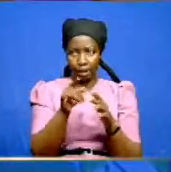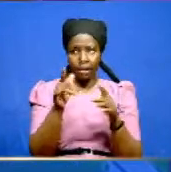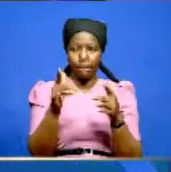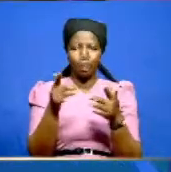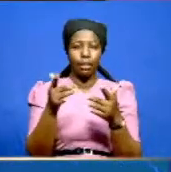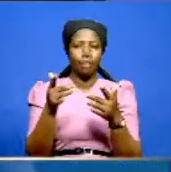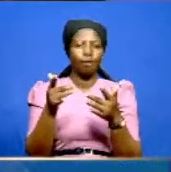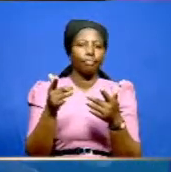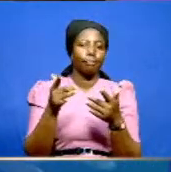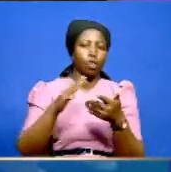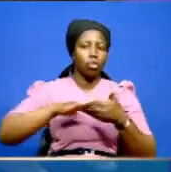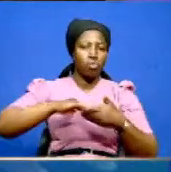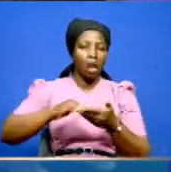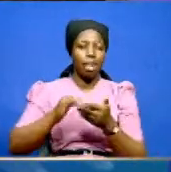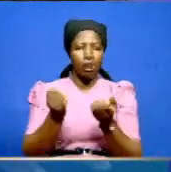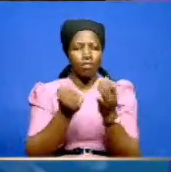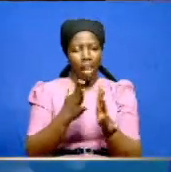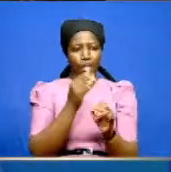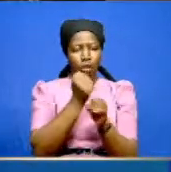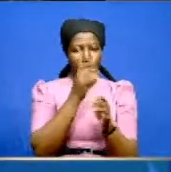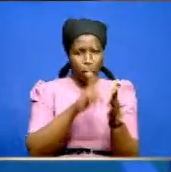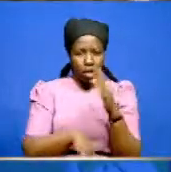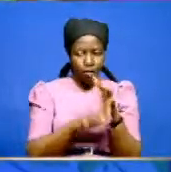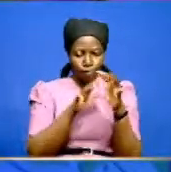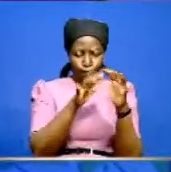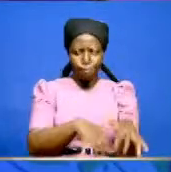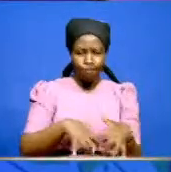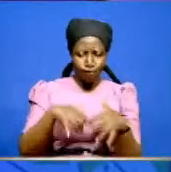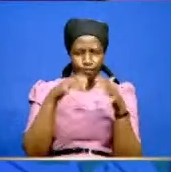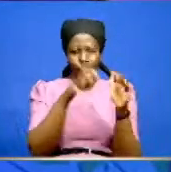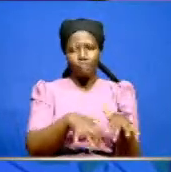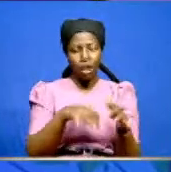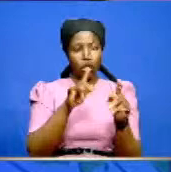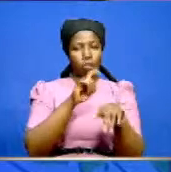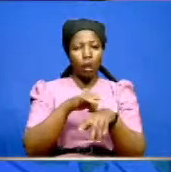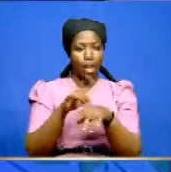the plowing during the day. Dad would come.